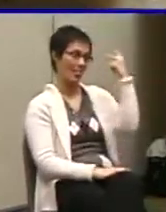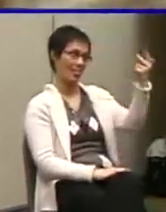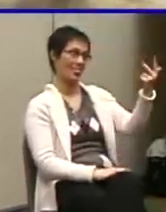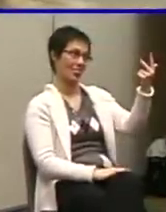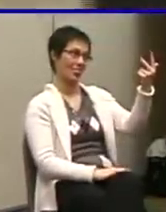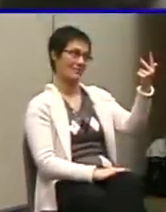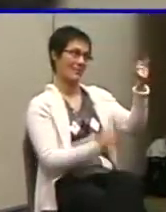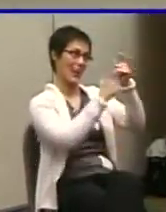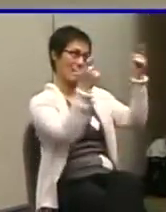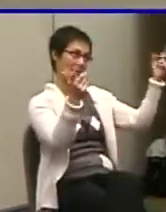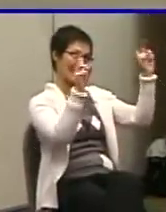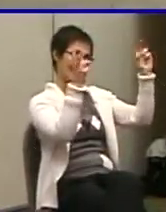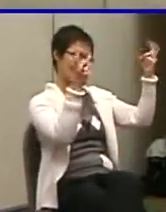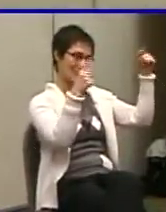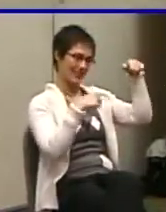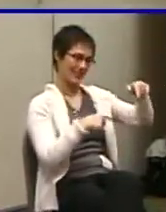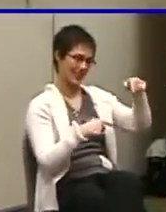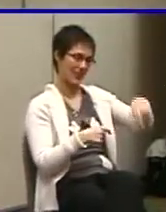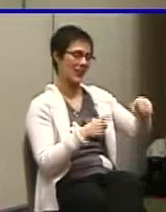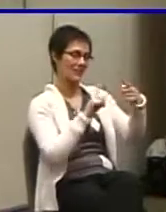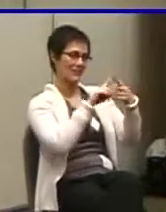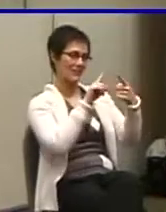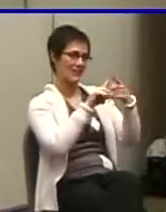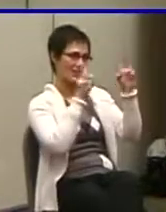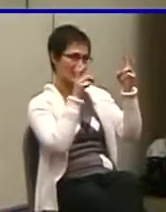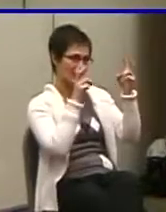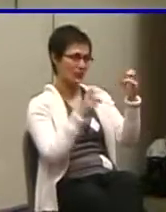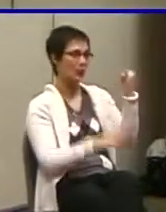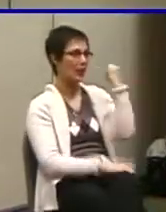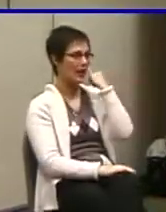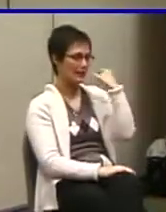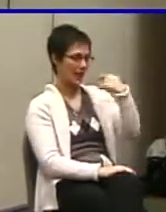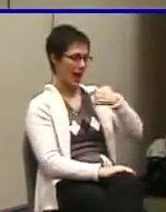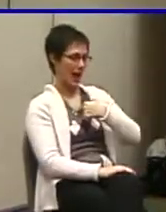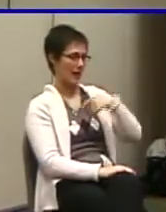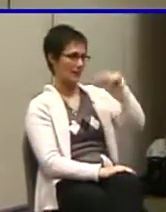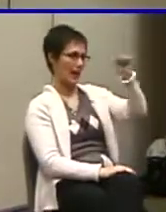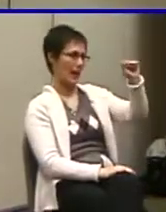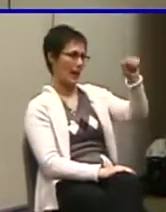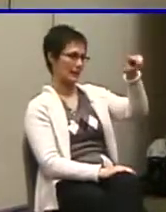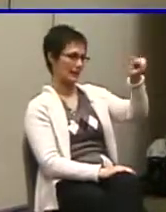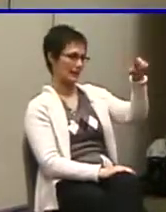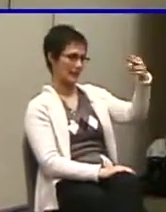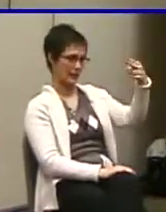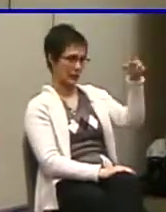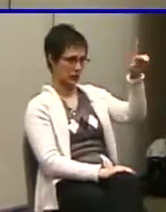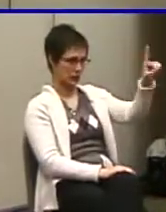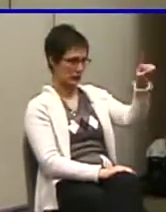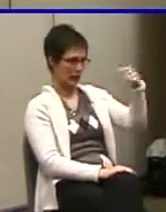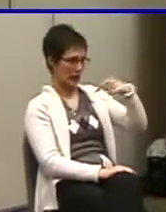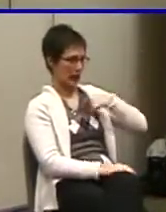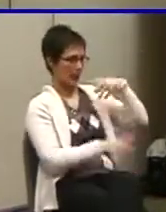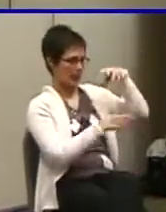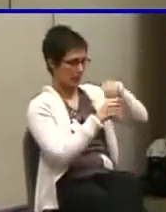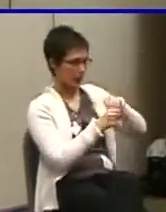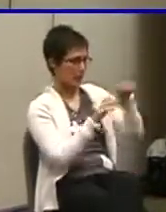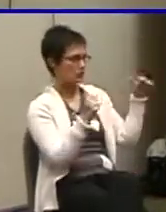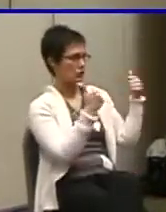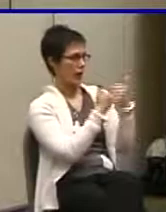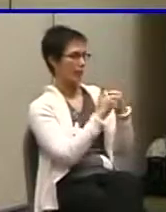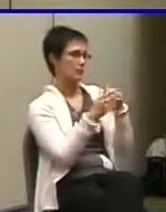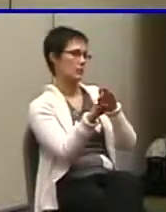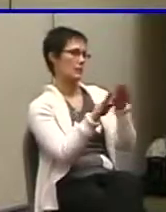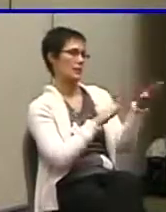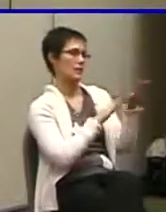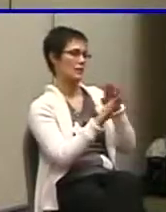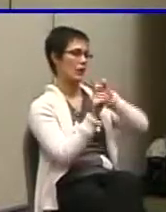First, one is the issue of, if I am ADHD and I am engaged in challenging behaviors, will going